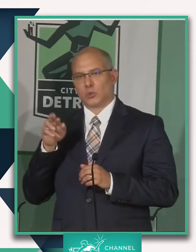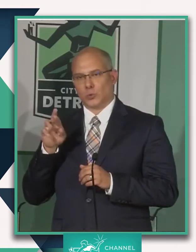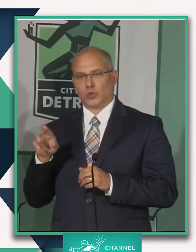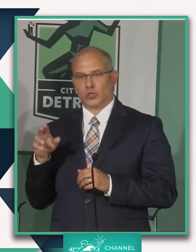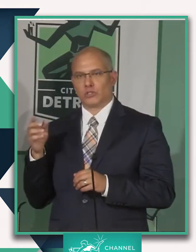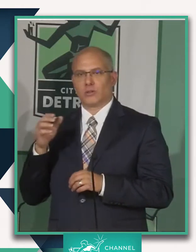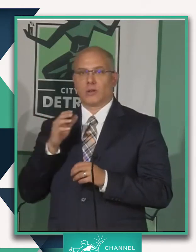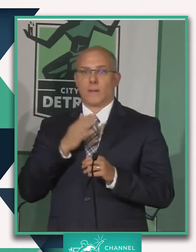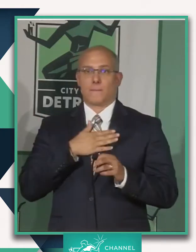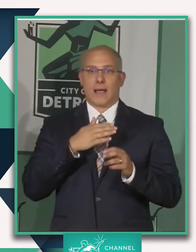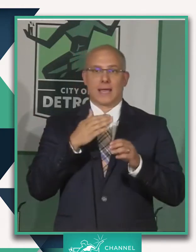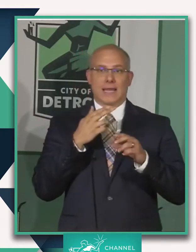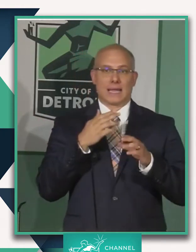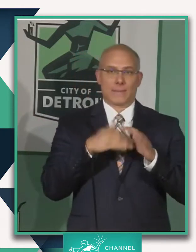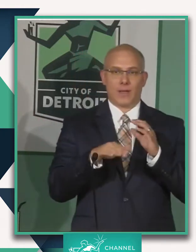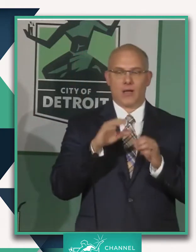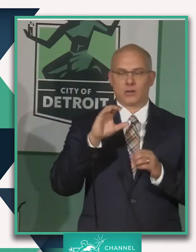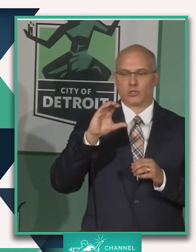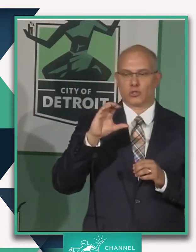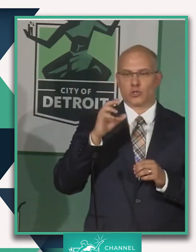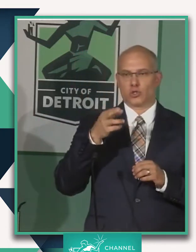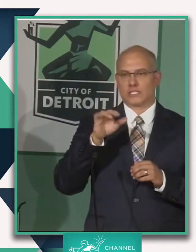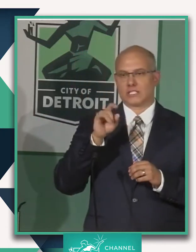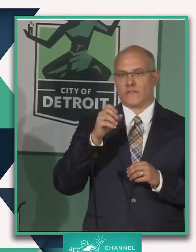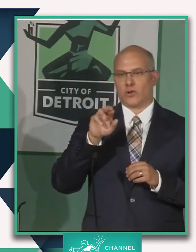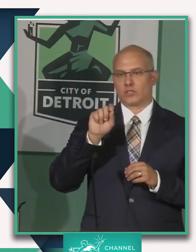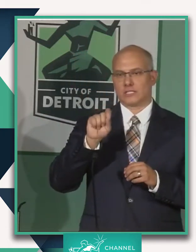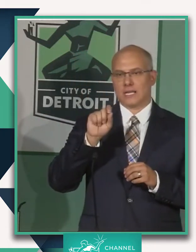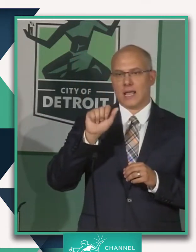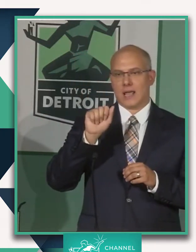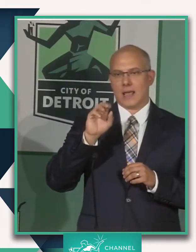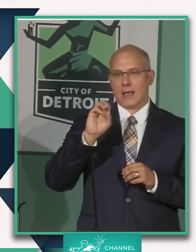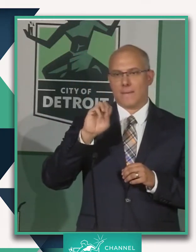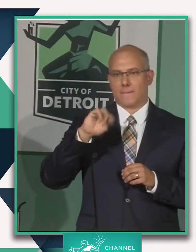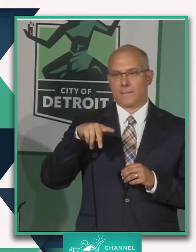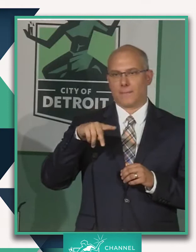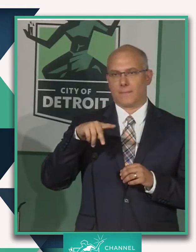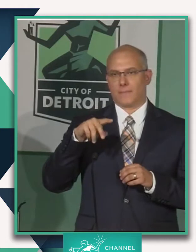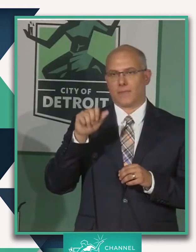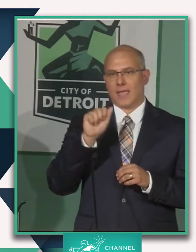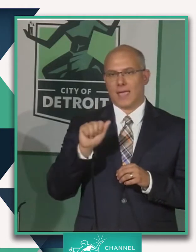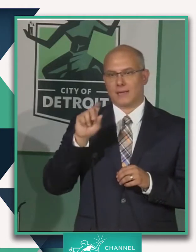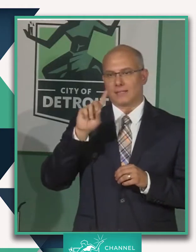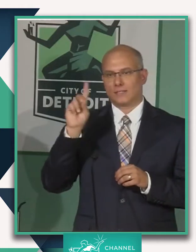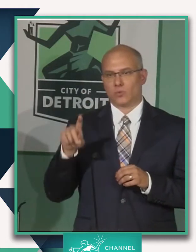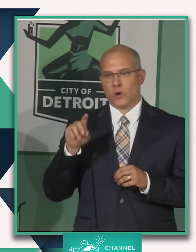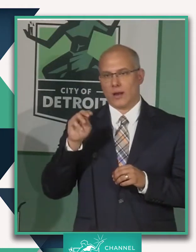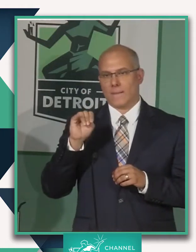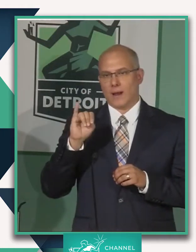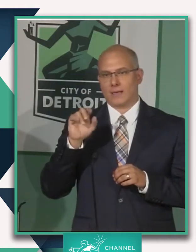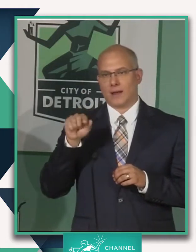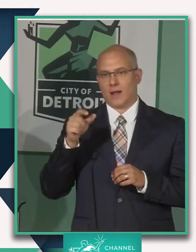colleague, Jamie Jr. Our emails are